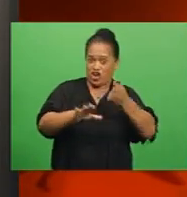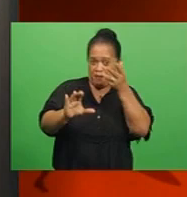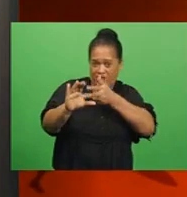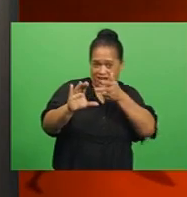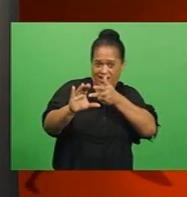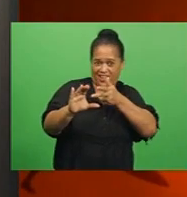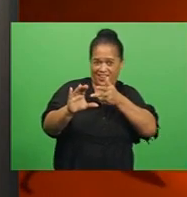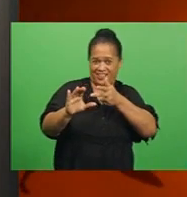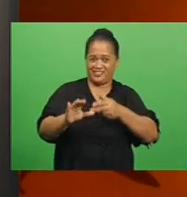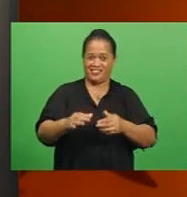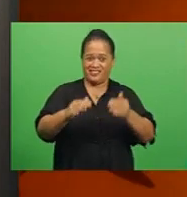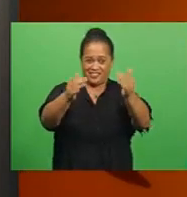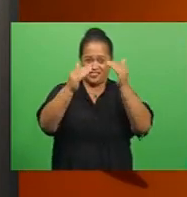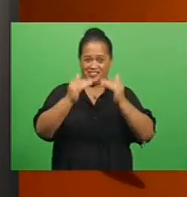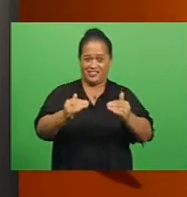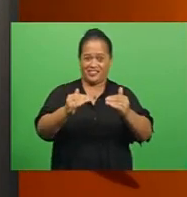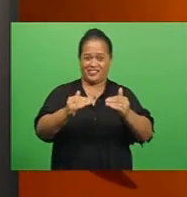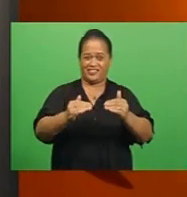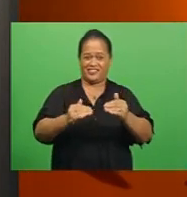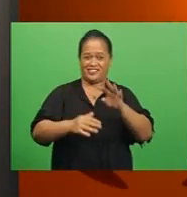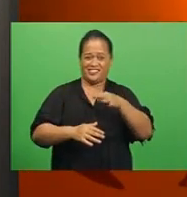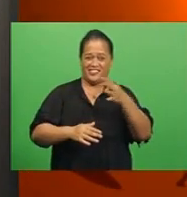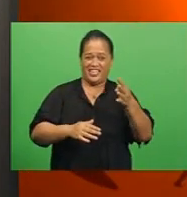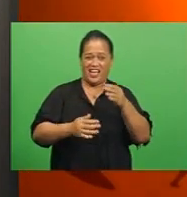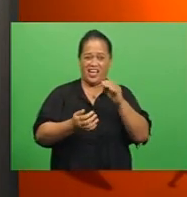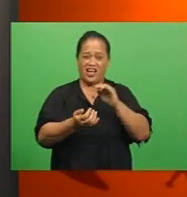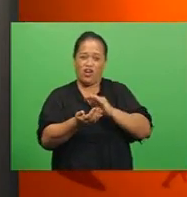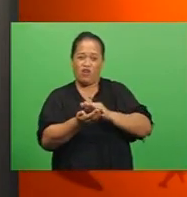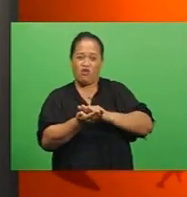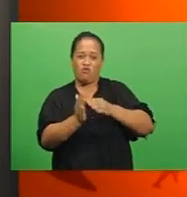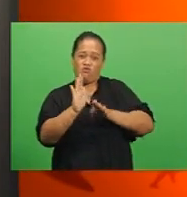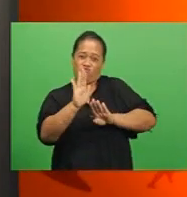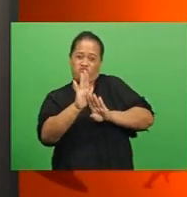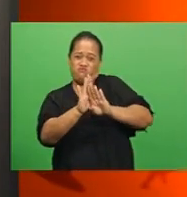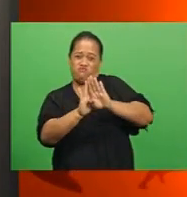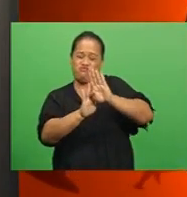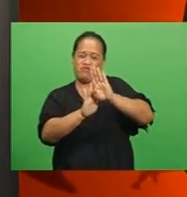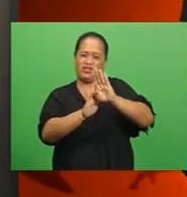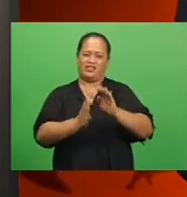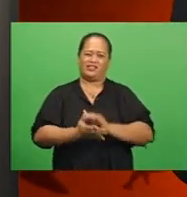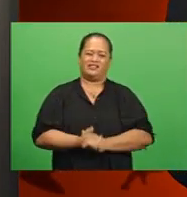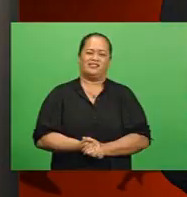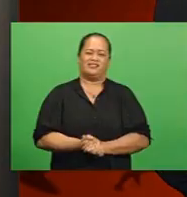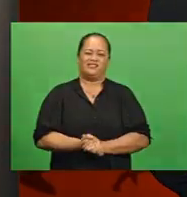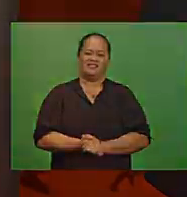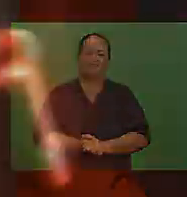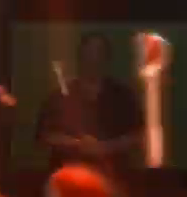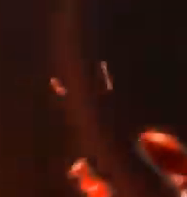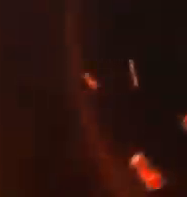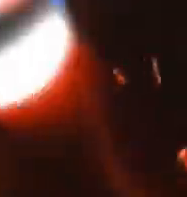break, check out the increasingly popular Snoper Atom 2 phone gimbal. There's some more coming up.